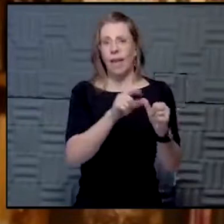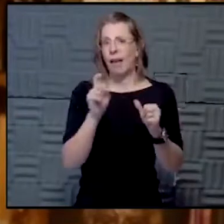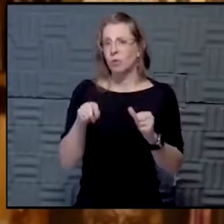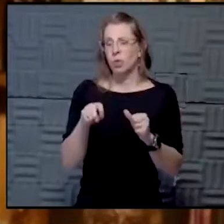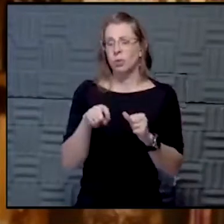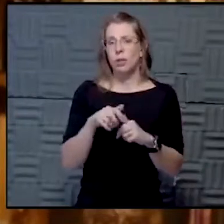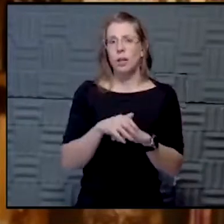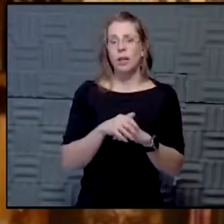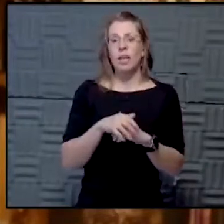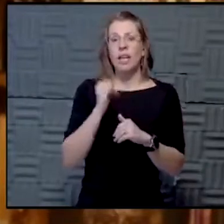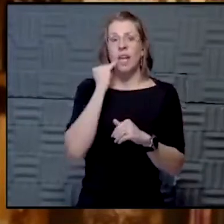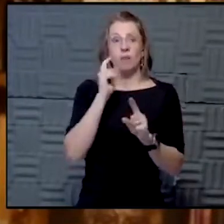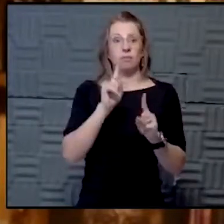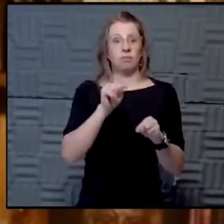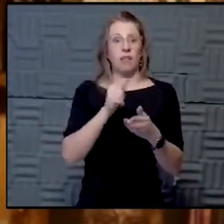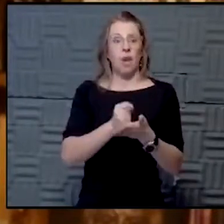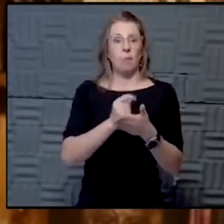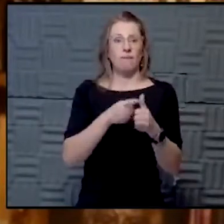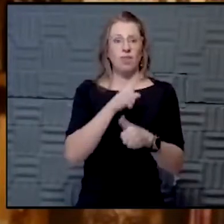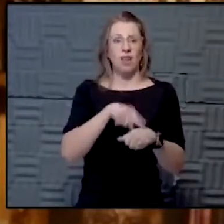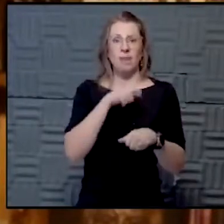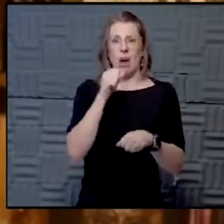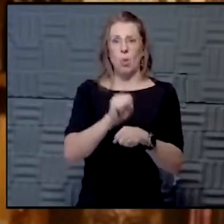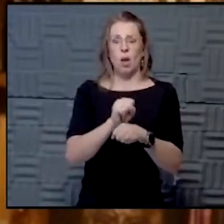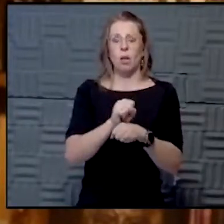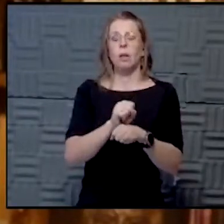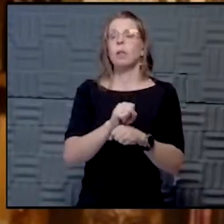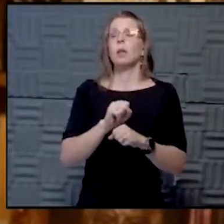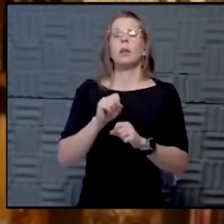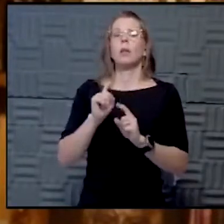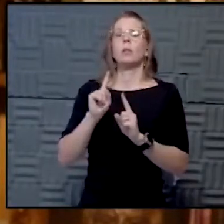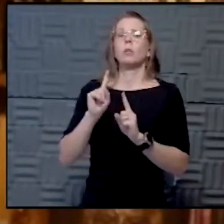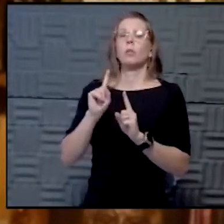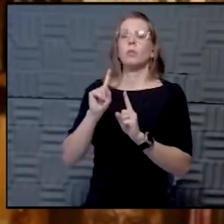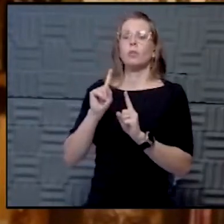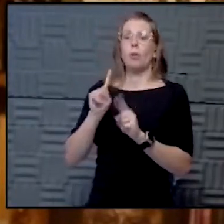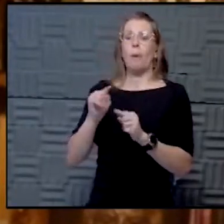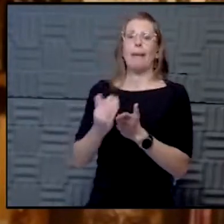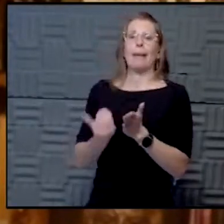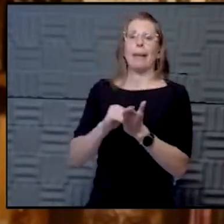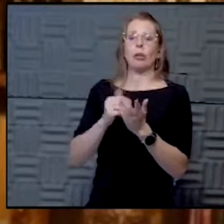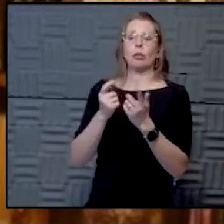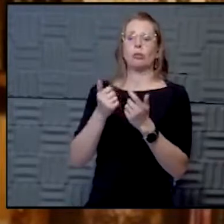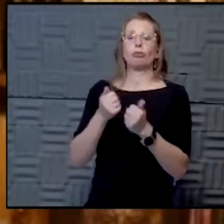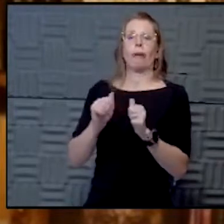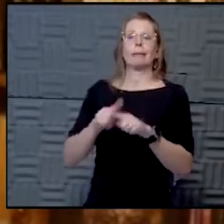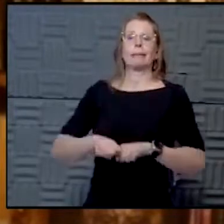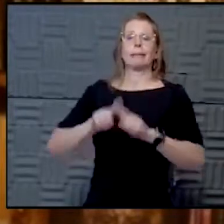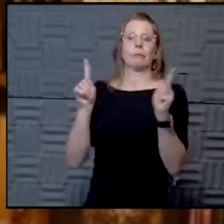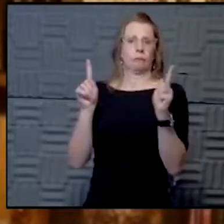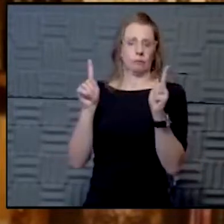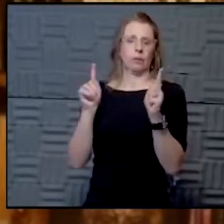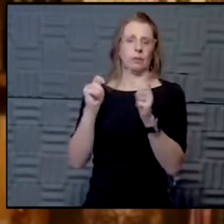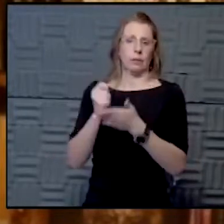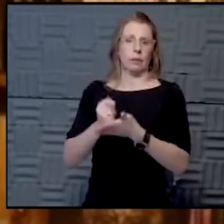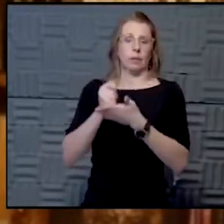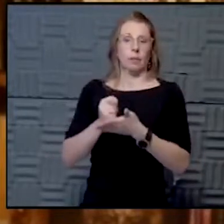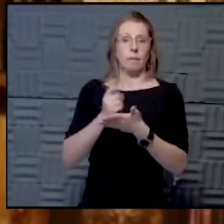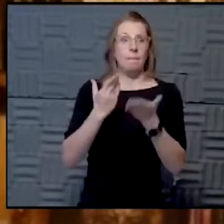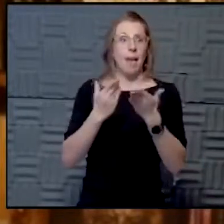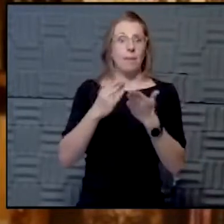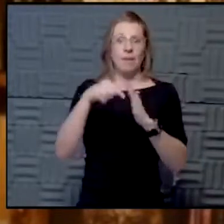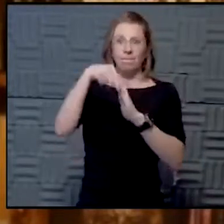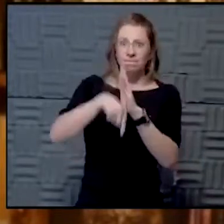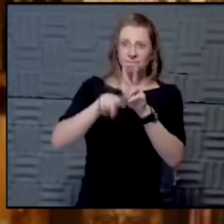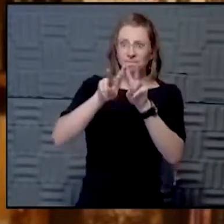felt it didn't work the first time, go back and try a different therapy. Maybe consider having a thorough evaluation done. Reach out